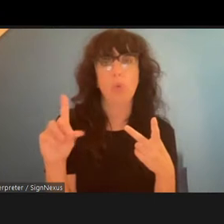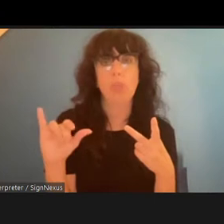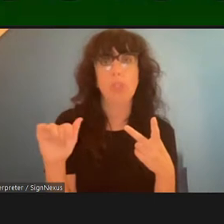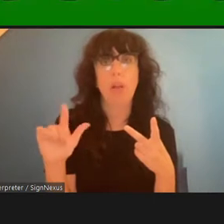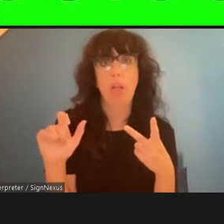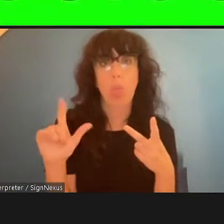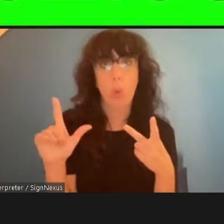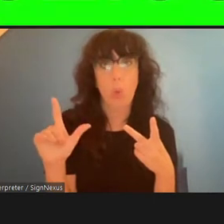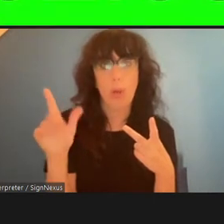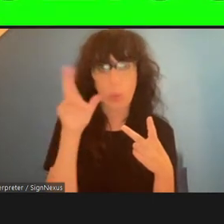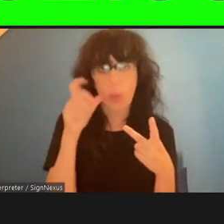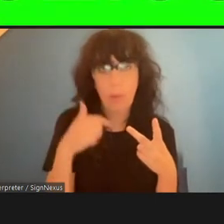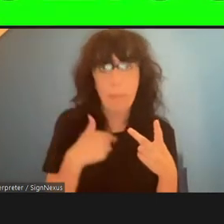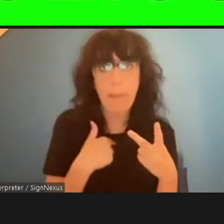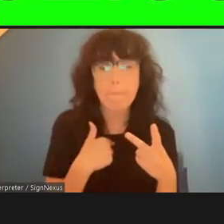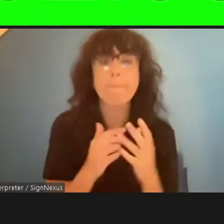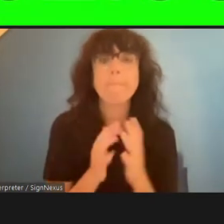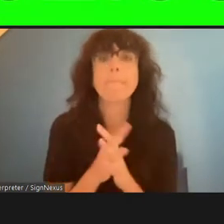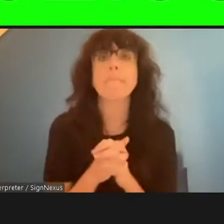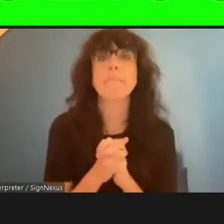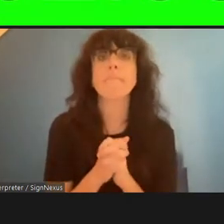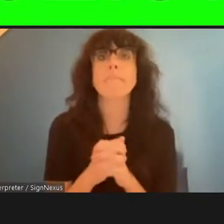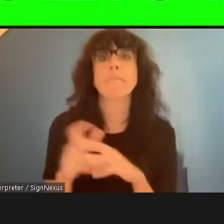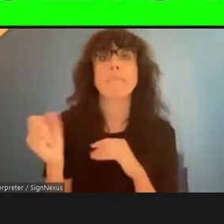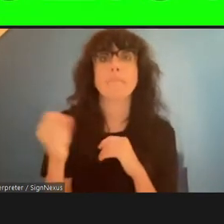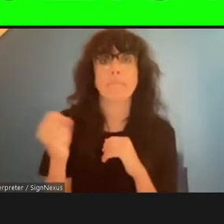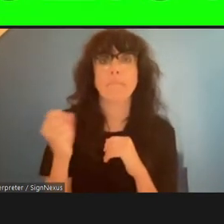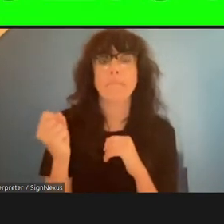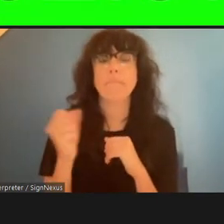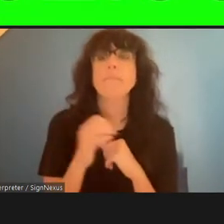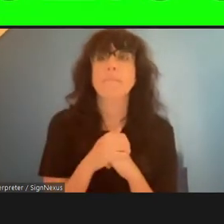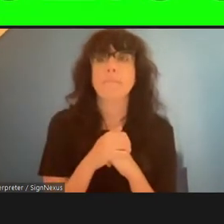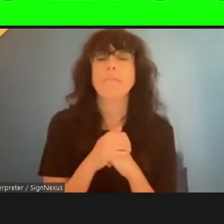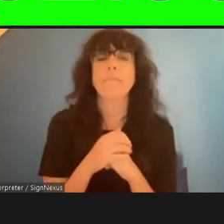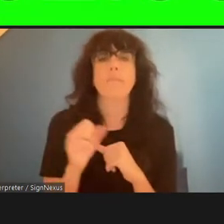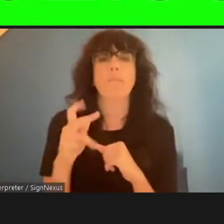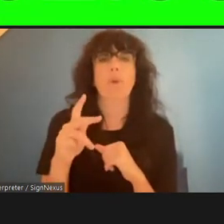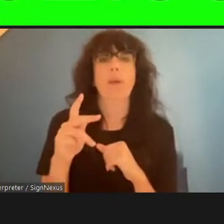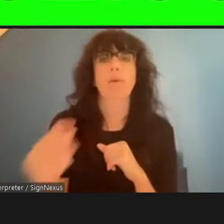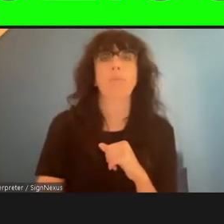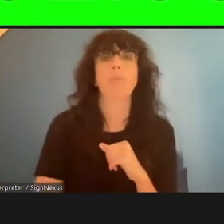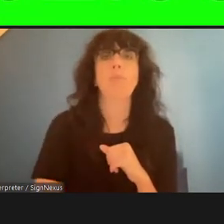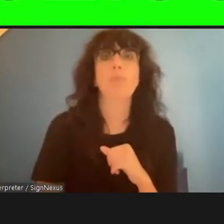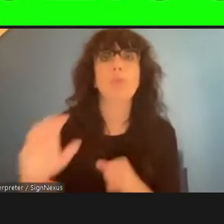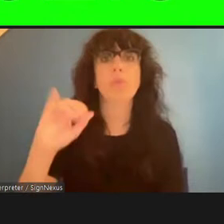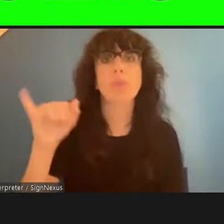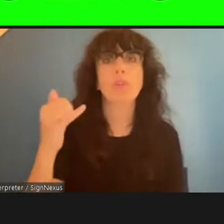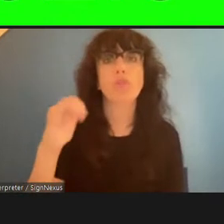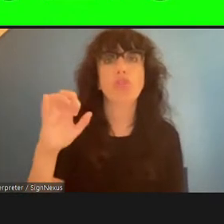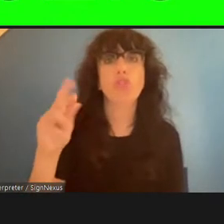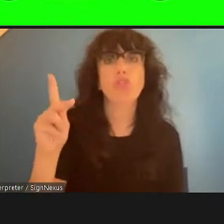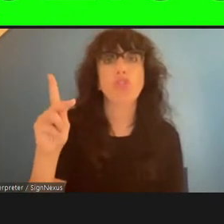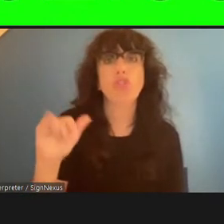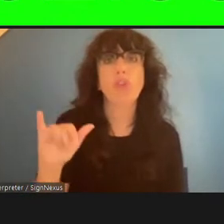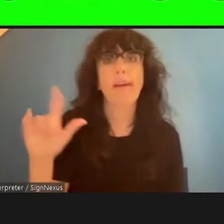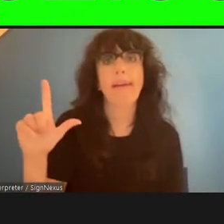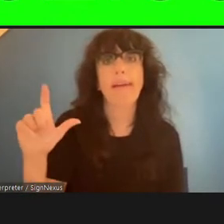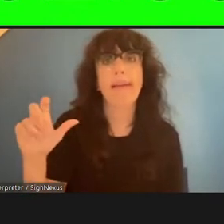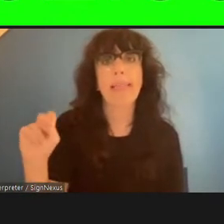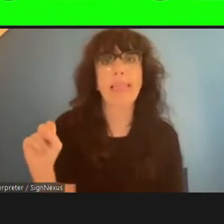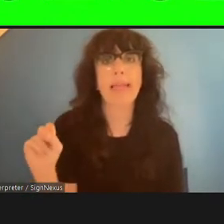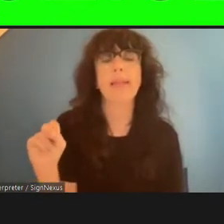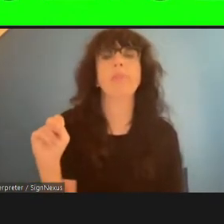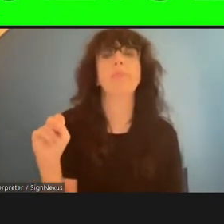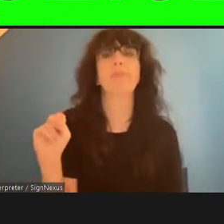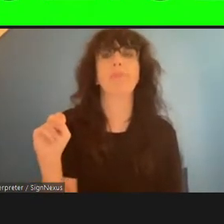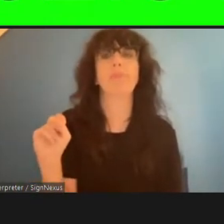me yes we can all right uh so yes my name is uh jing sheng lin uh and